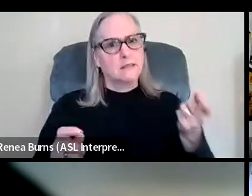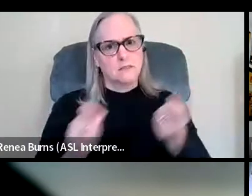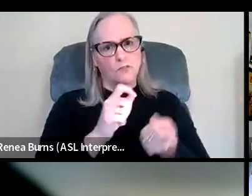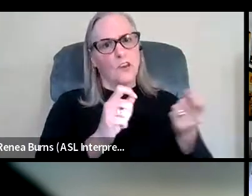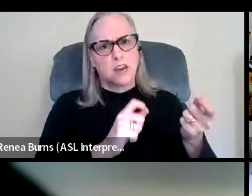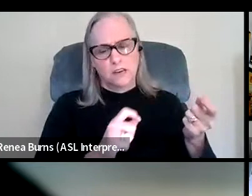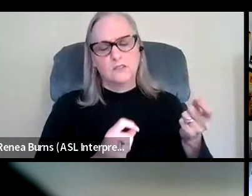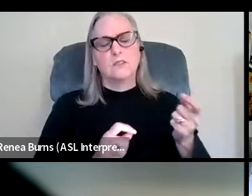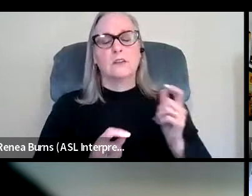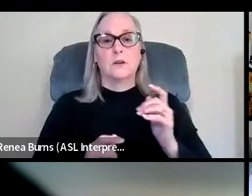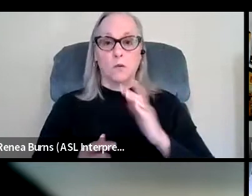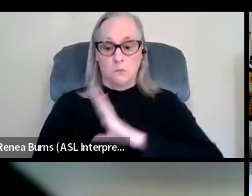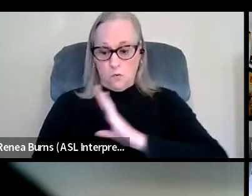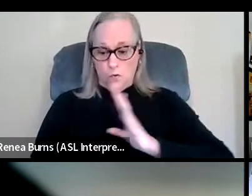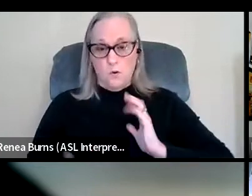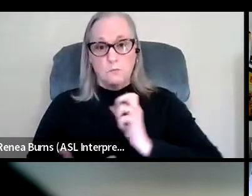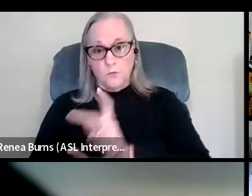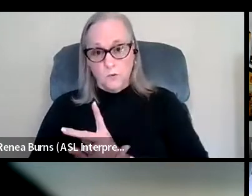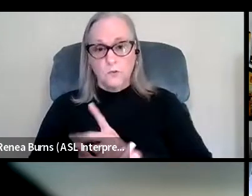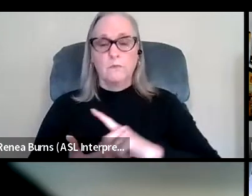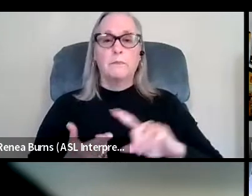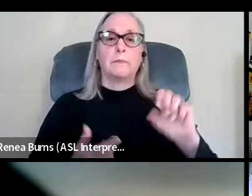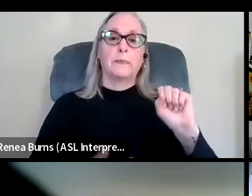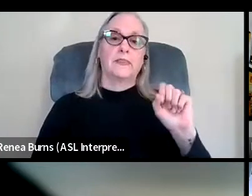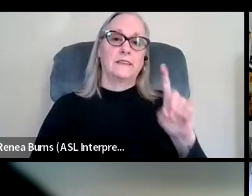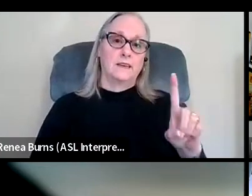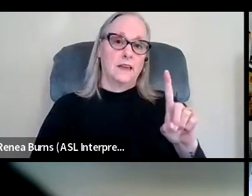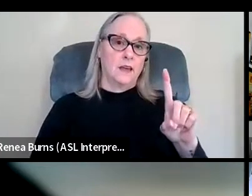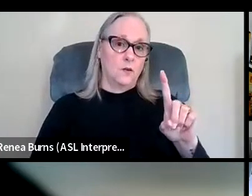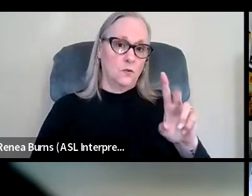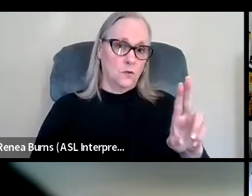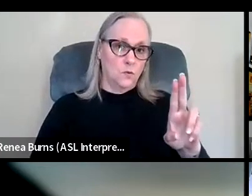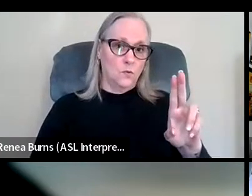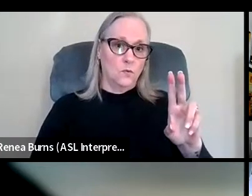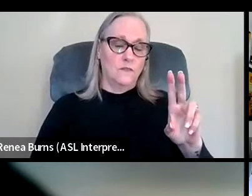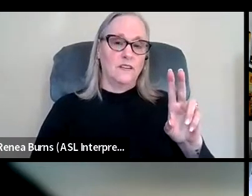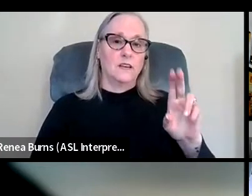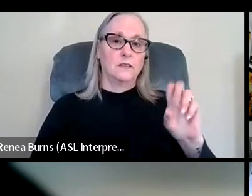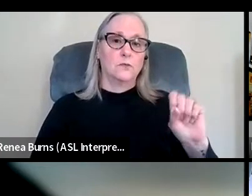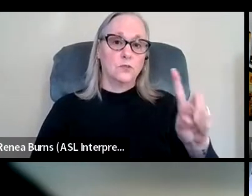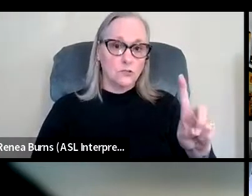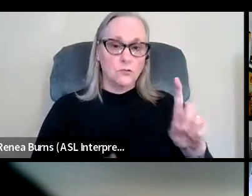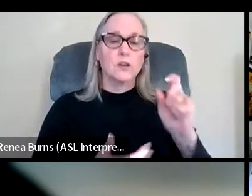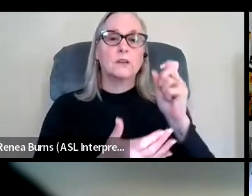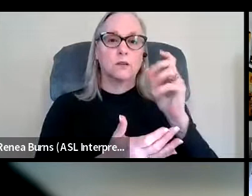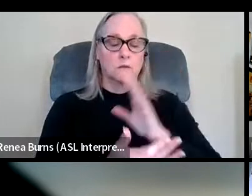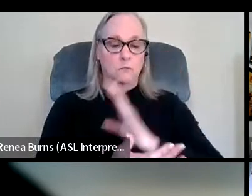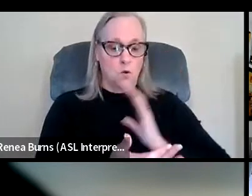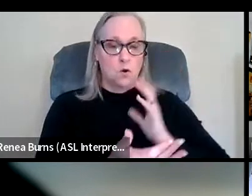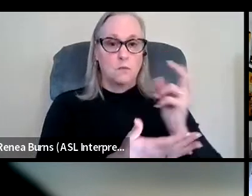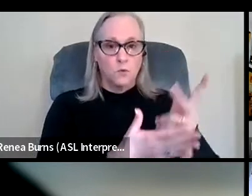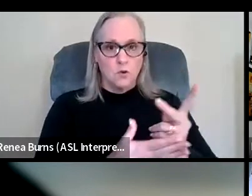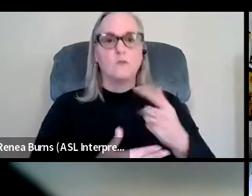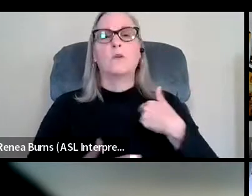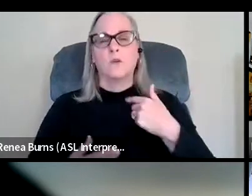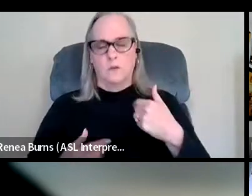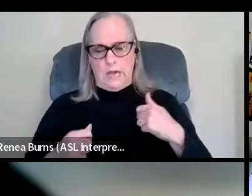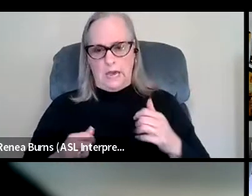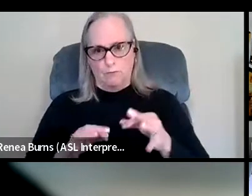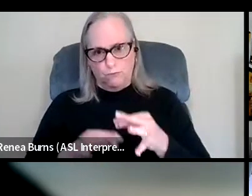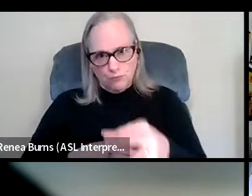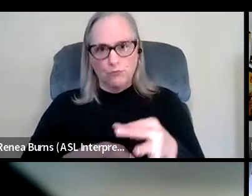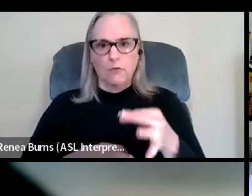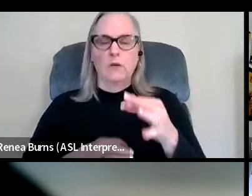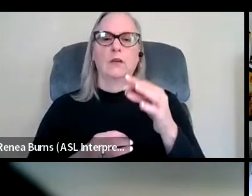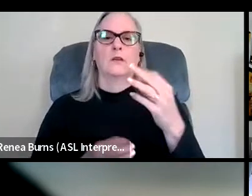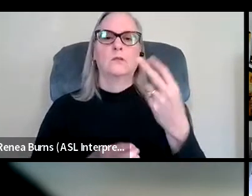our board approved and San Diego Unified's board approved moving the date forward or moving it back by 2 years. So this gives us time to do it right.